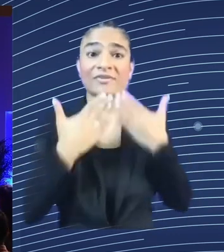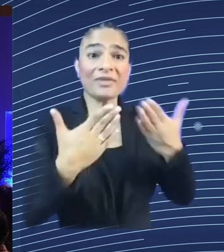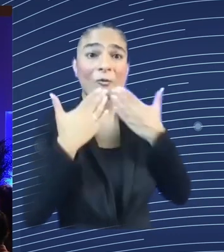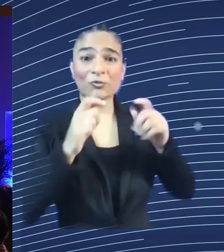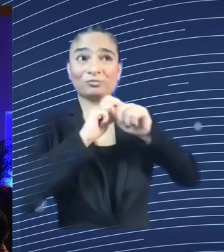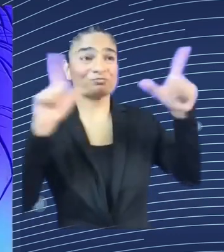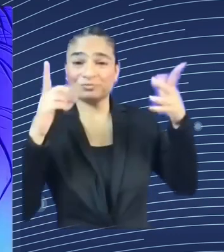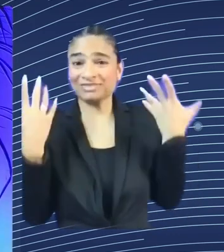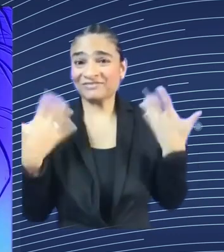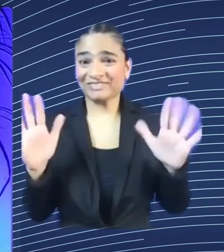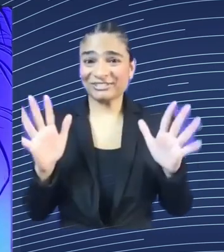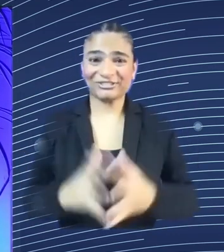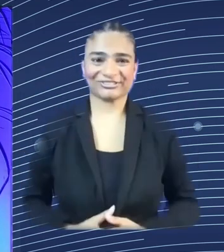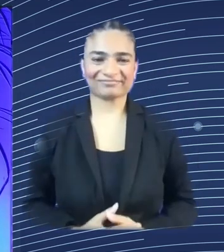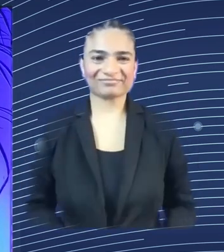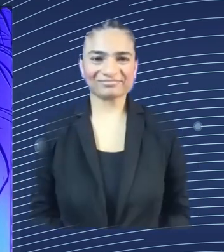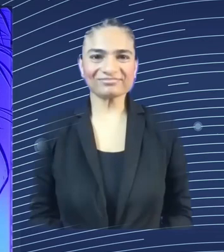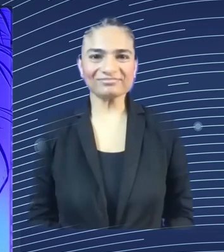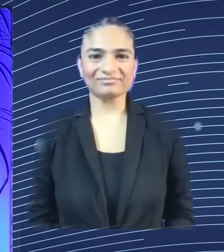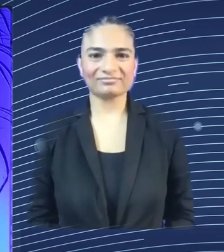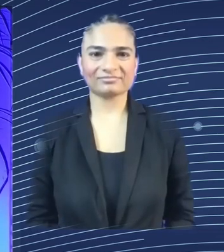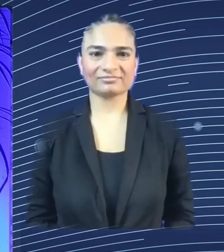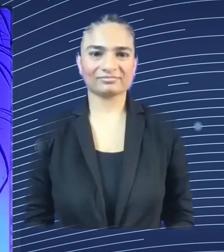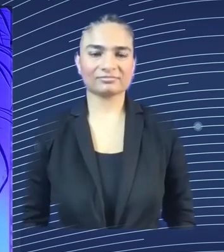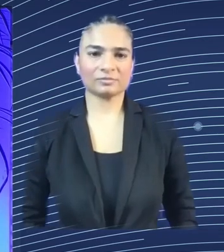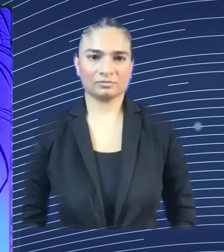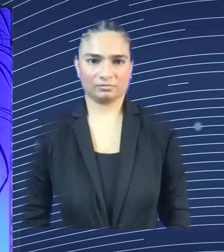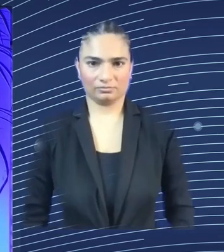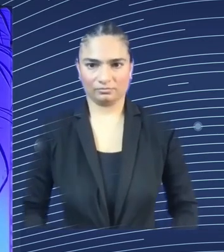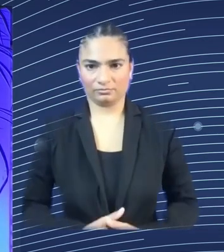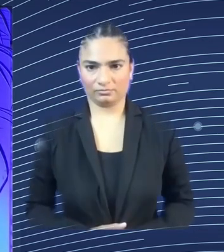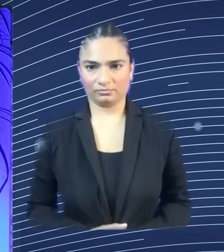A quick informative question for Frank Victor.